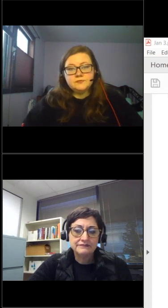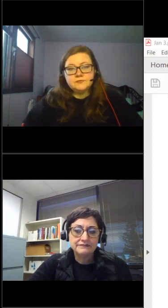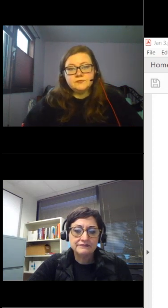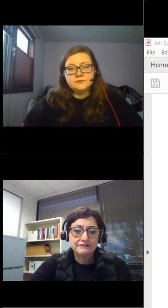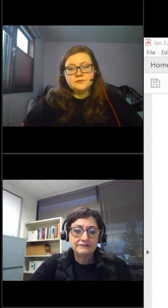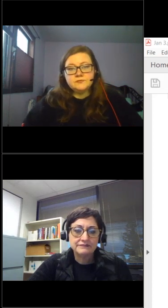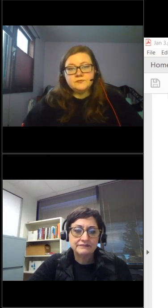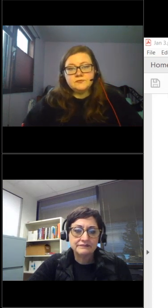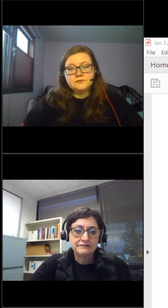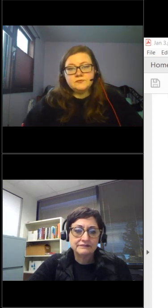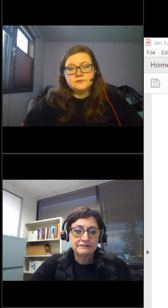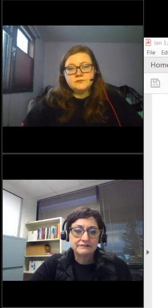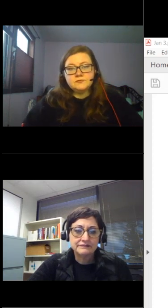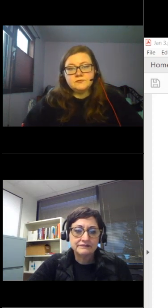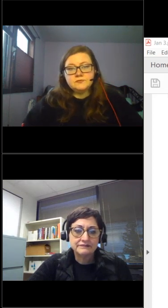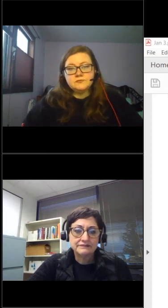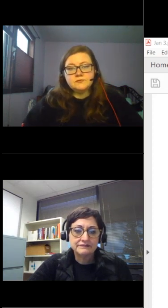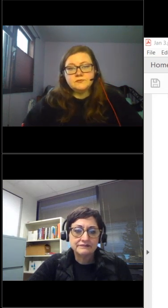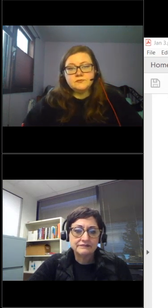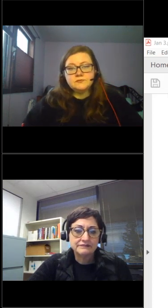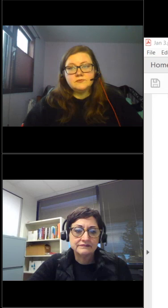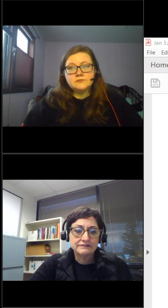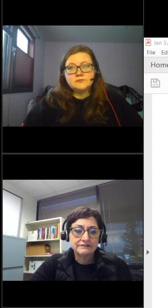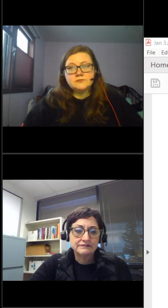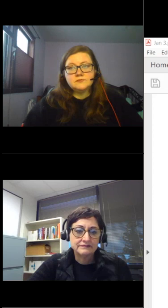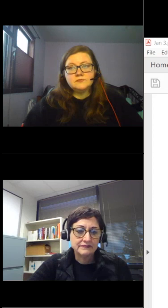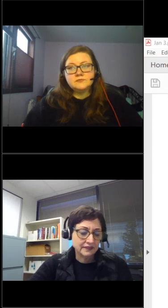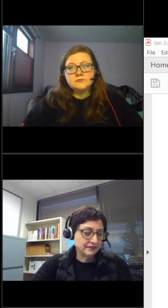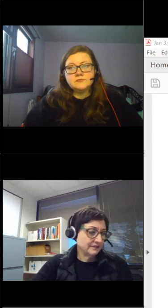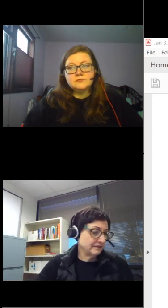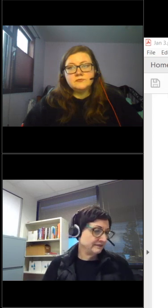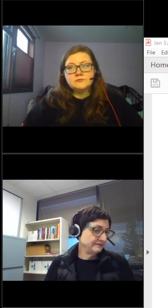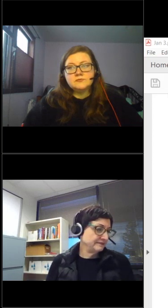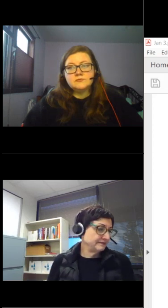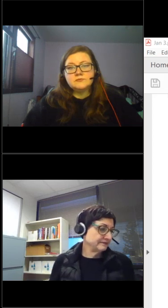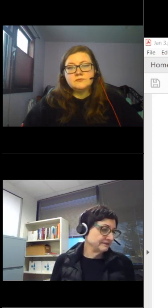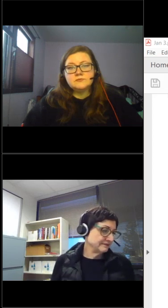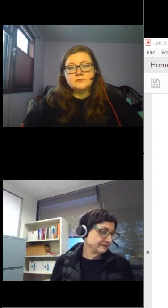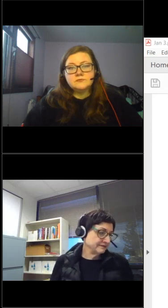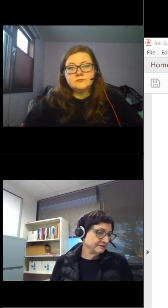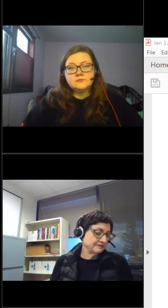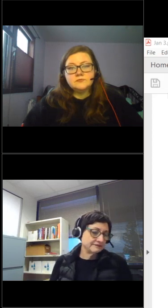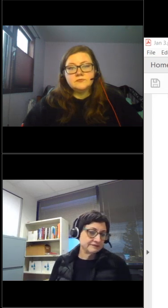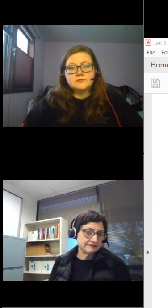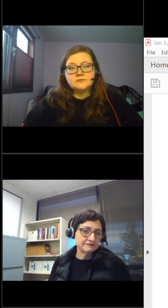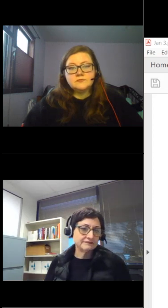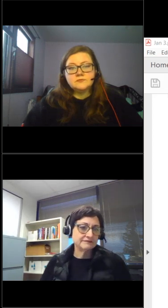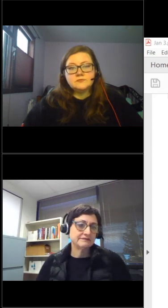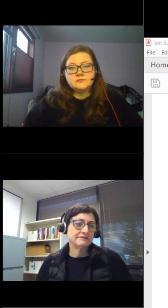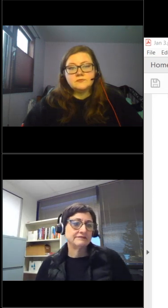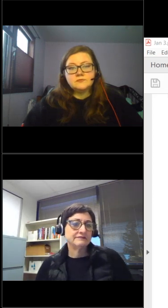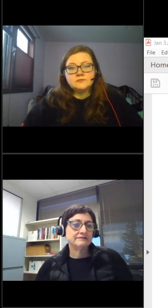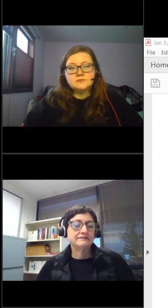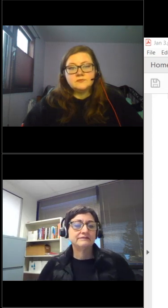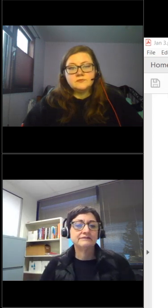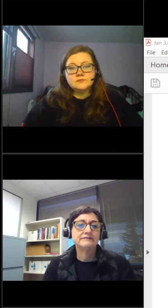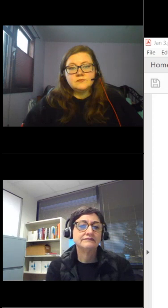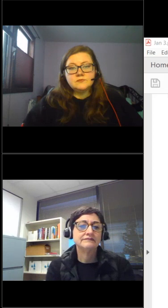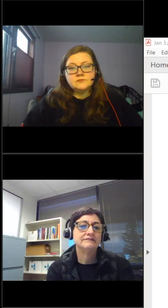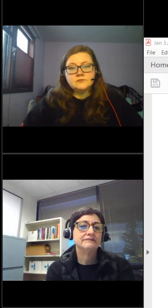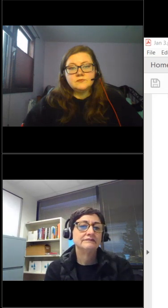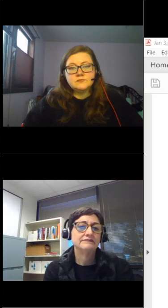visit forms is what is needing to be signed to show that they went to the home, talked to